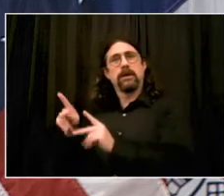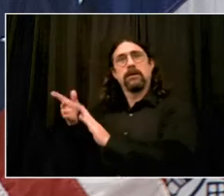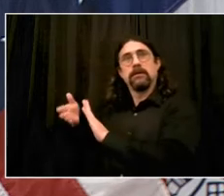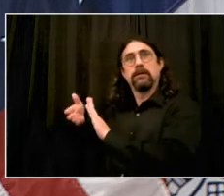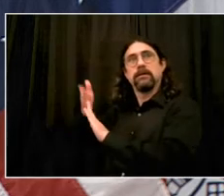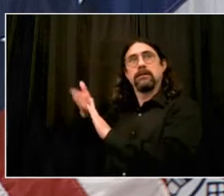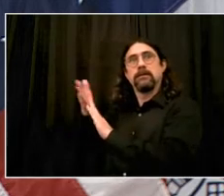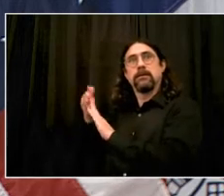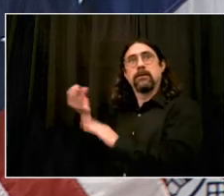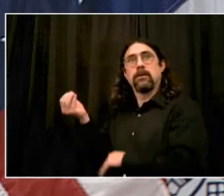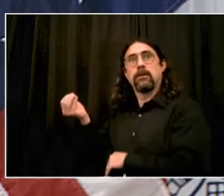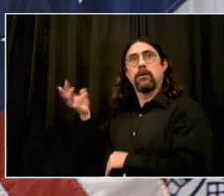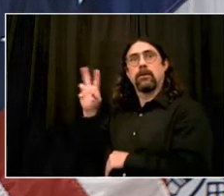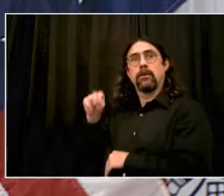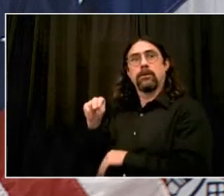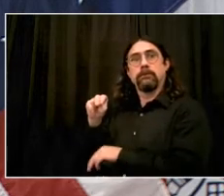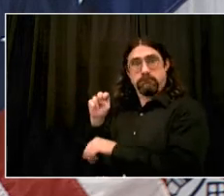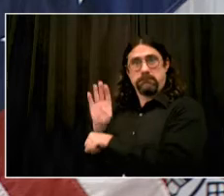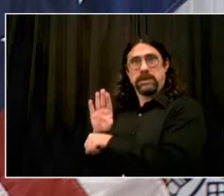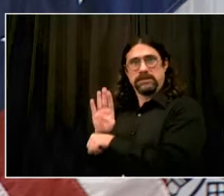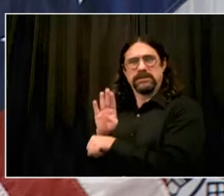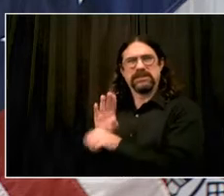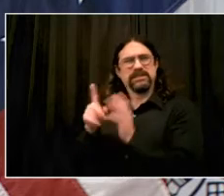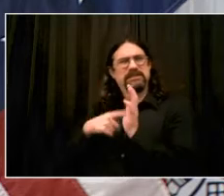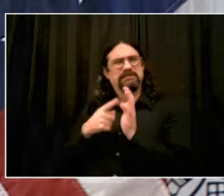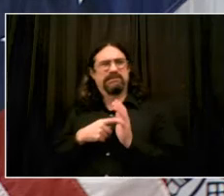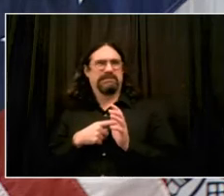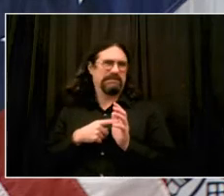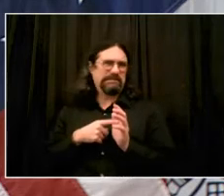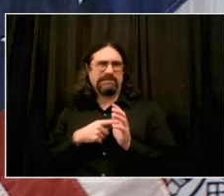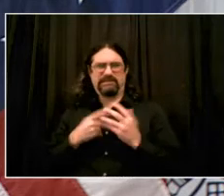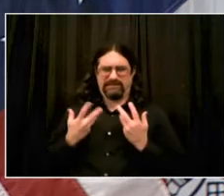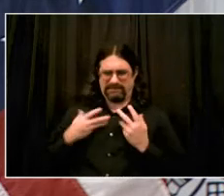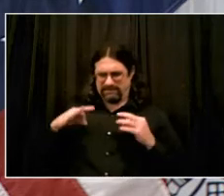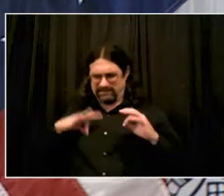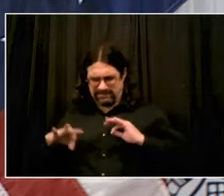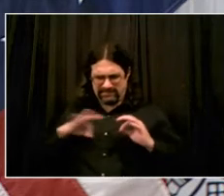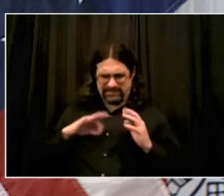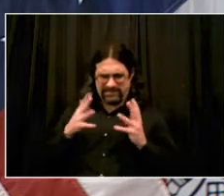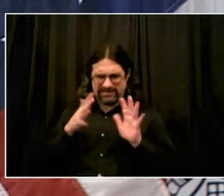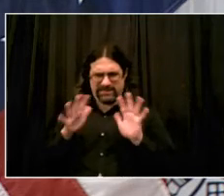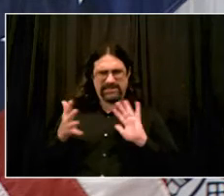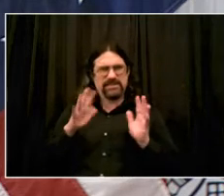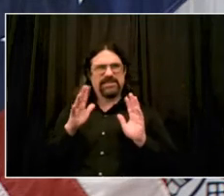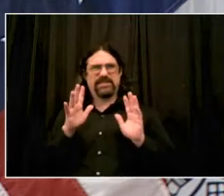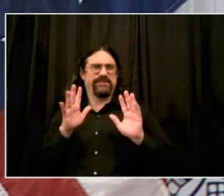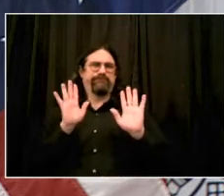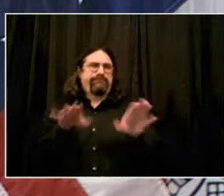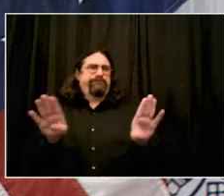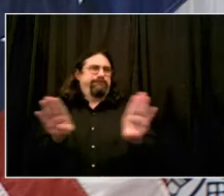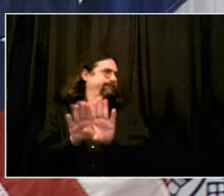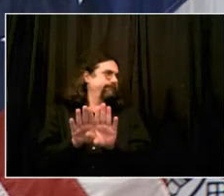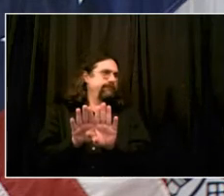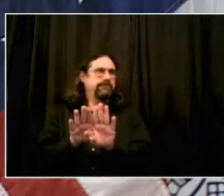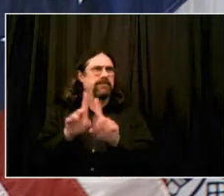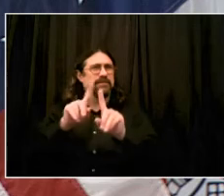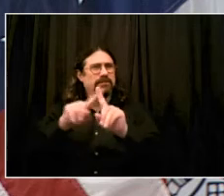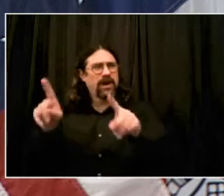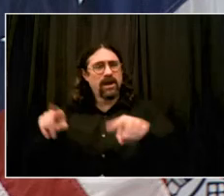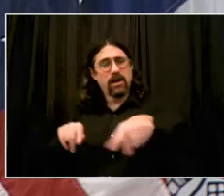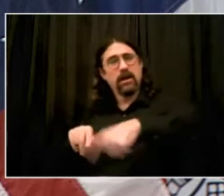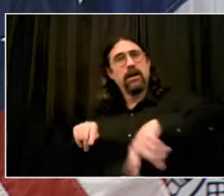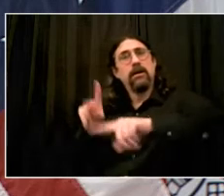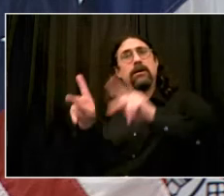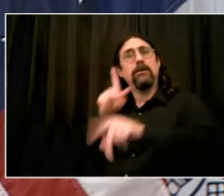and fairness, of buy-in, of opportunity to create capital and have an ownership stake